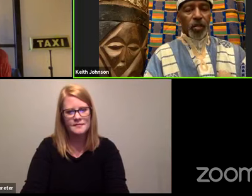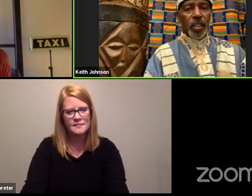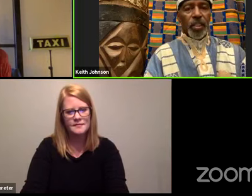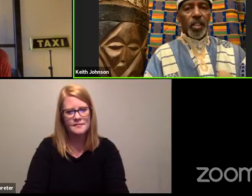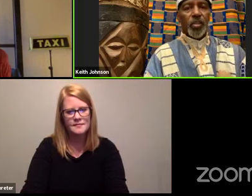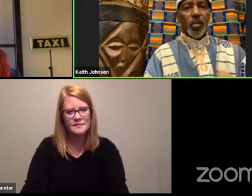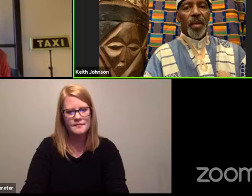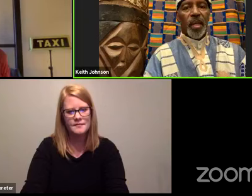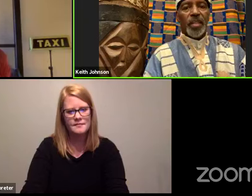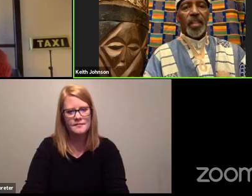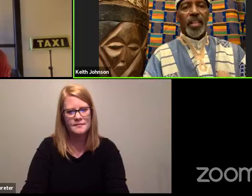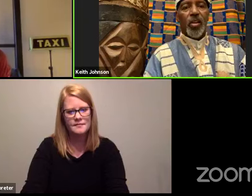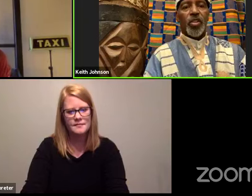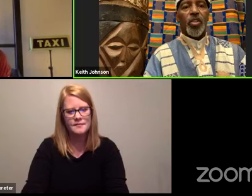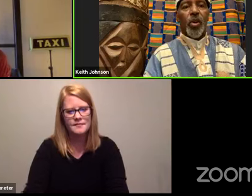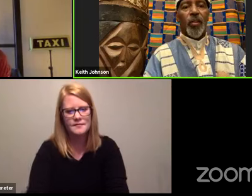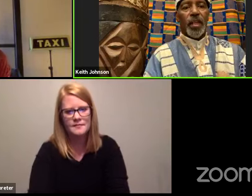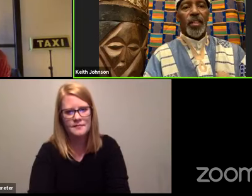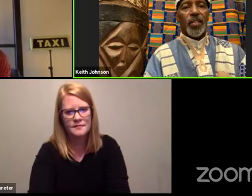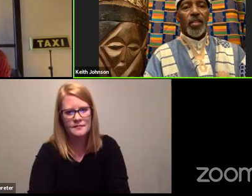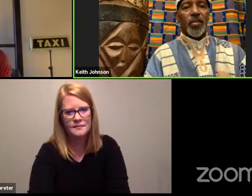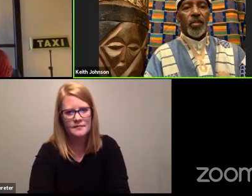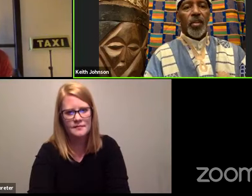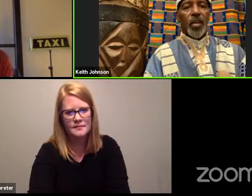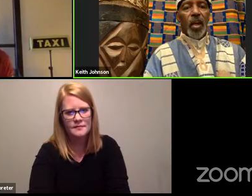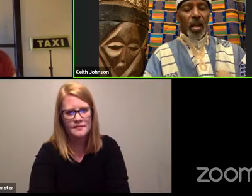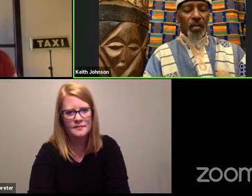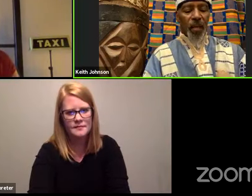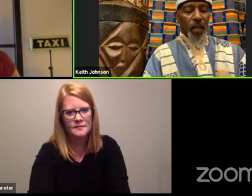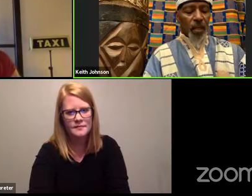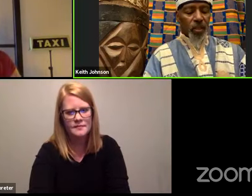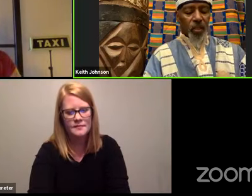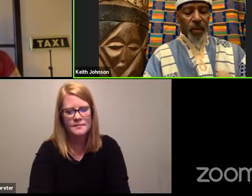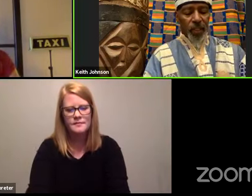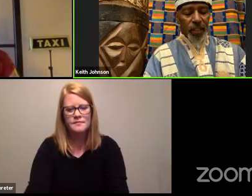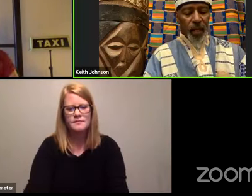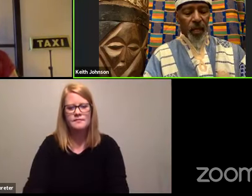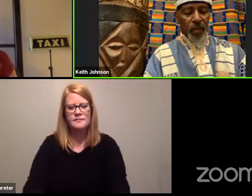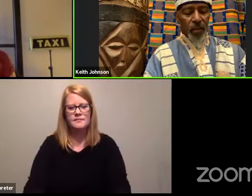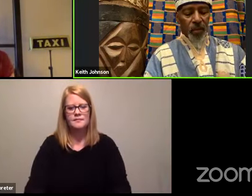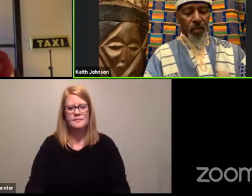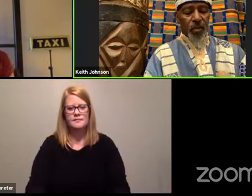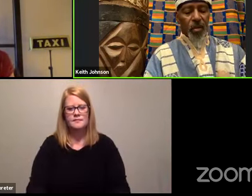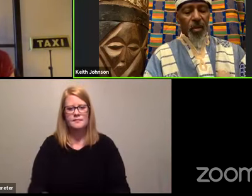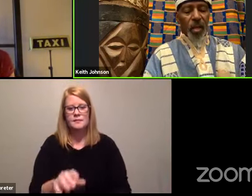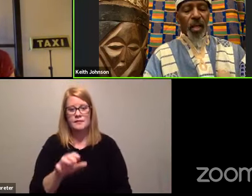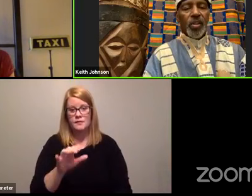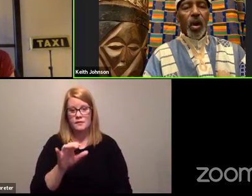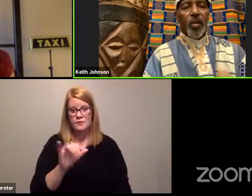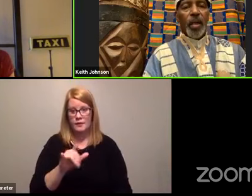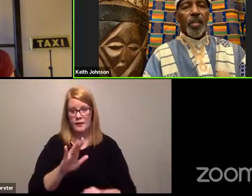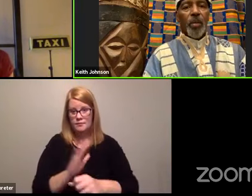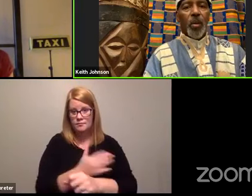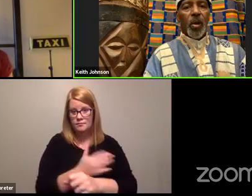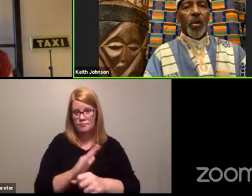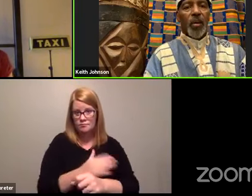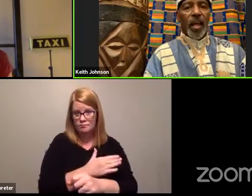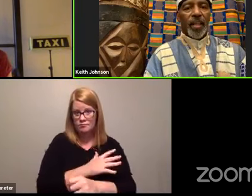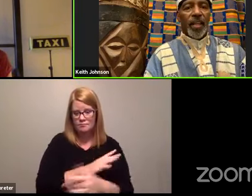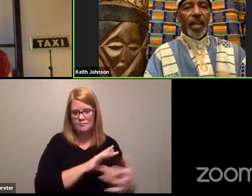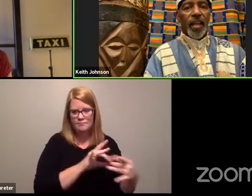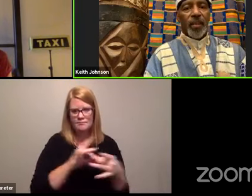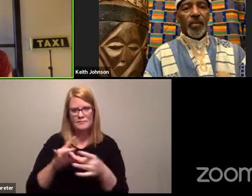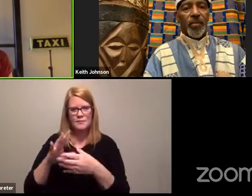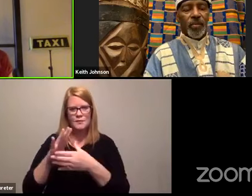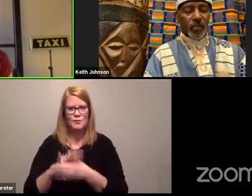We use this instrument to tell stories. And being a storyteller, it's always a moral